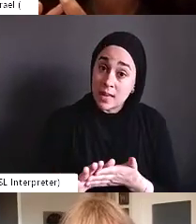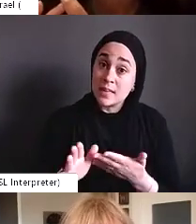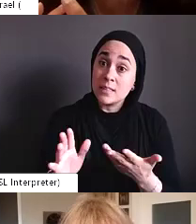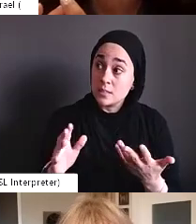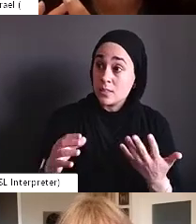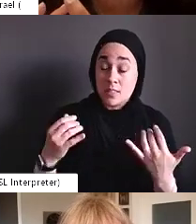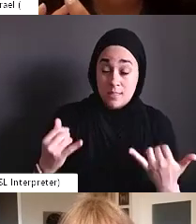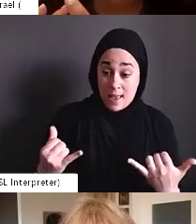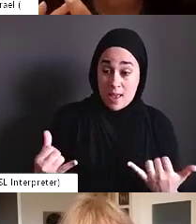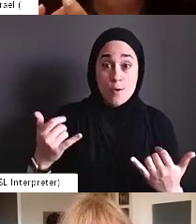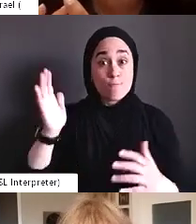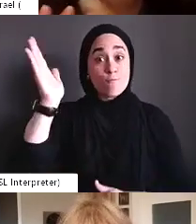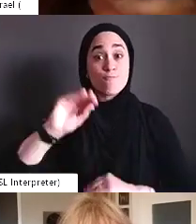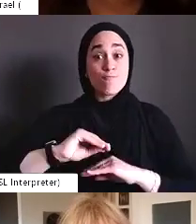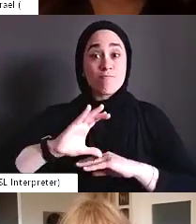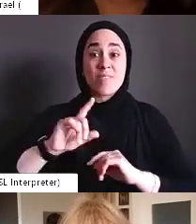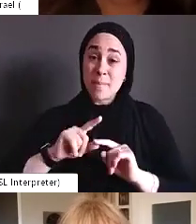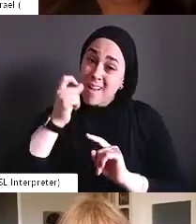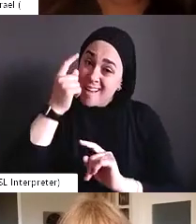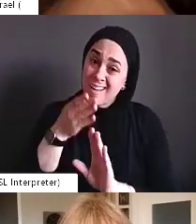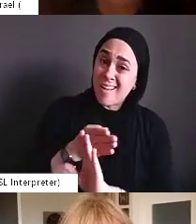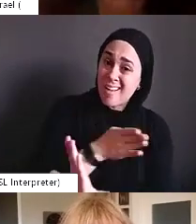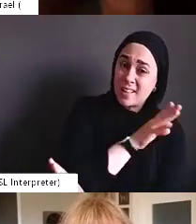took us 20 years to get there.